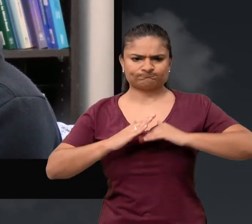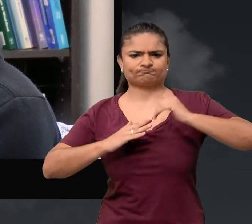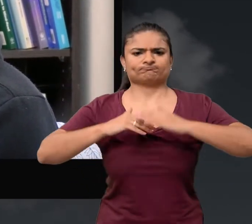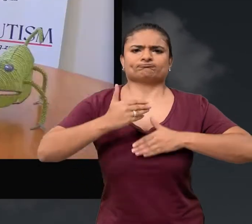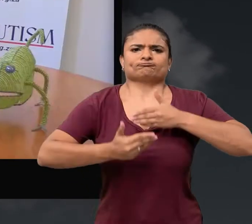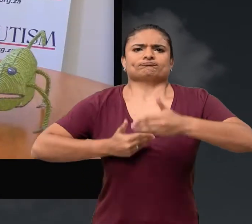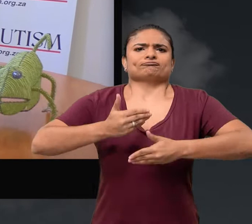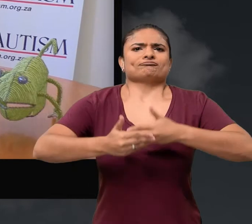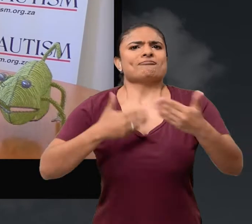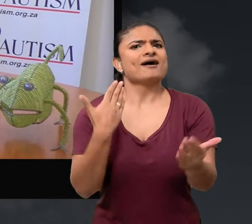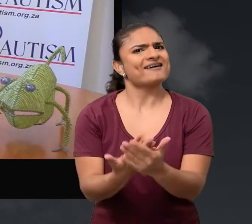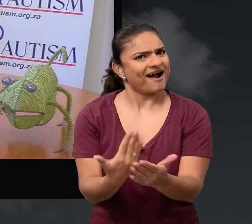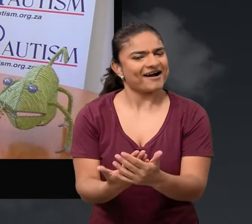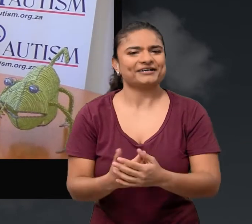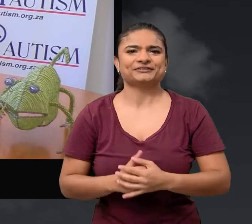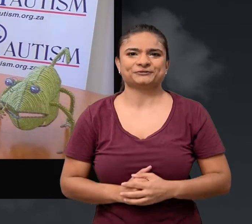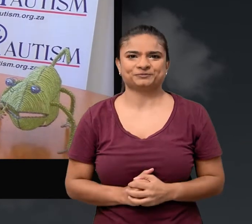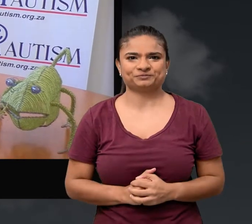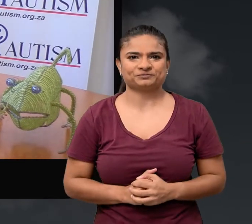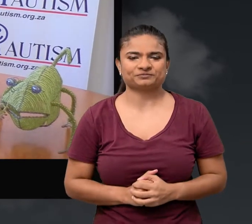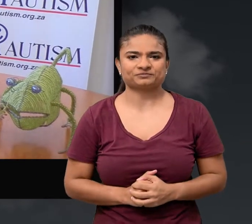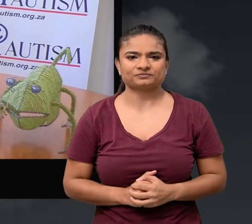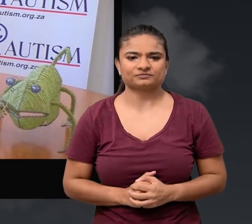effectively human progress.